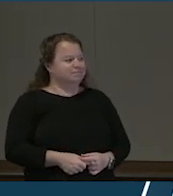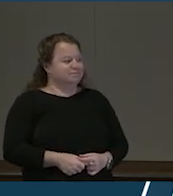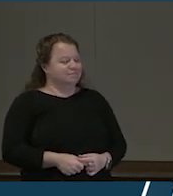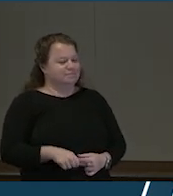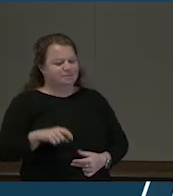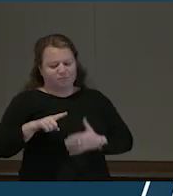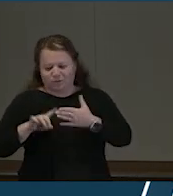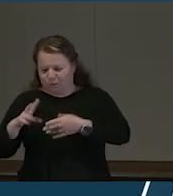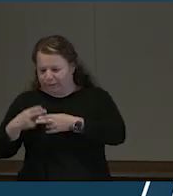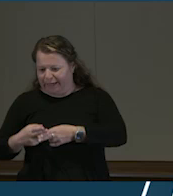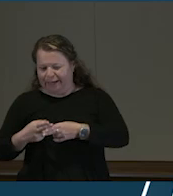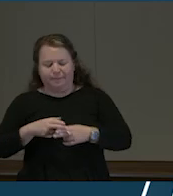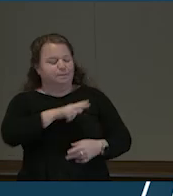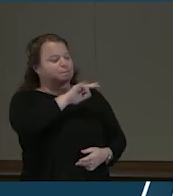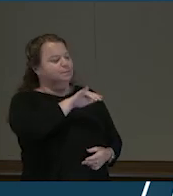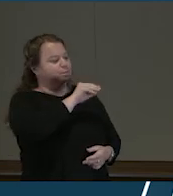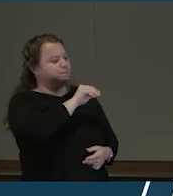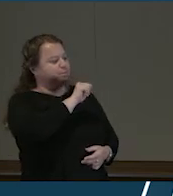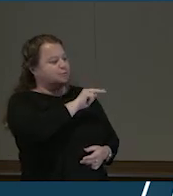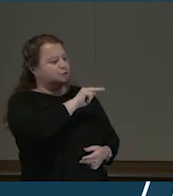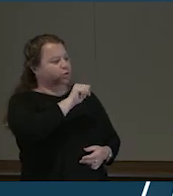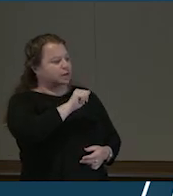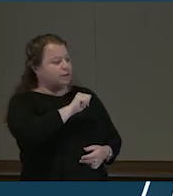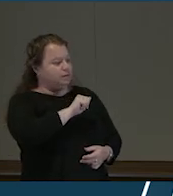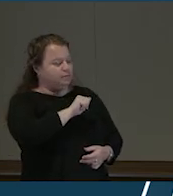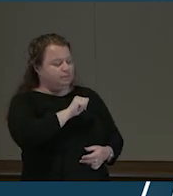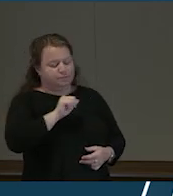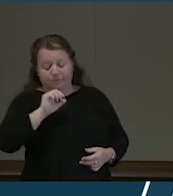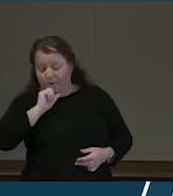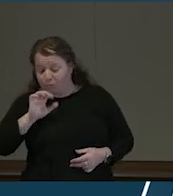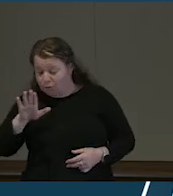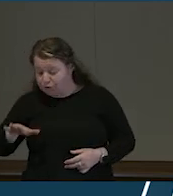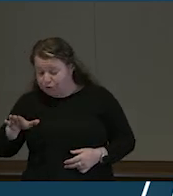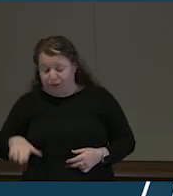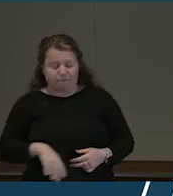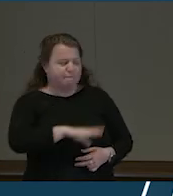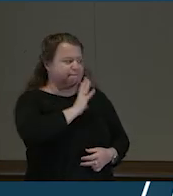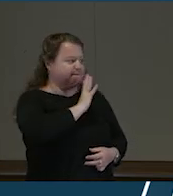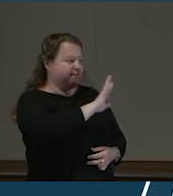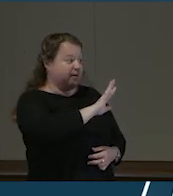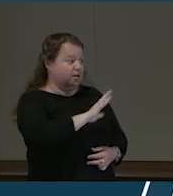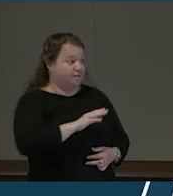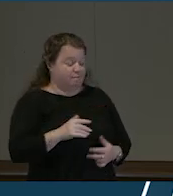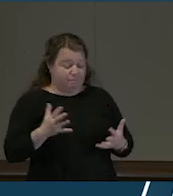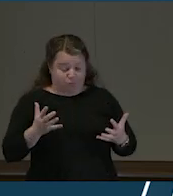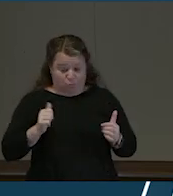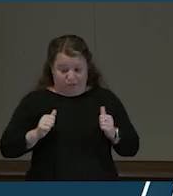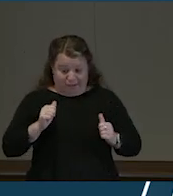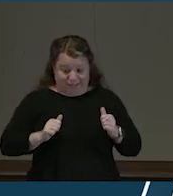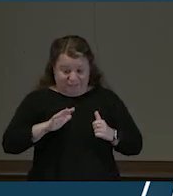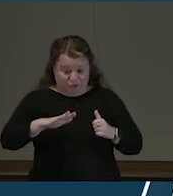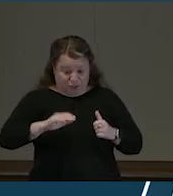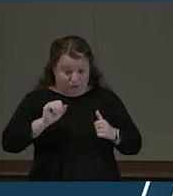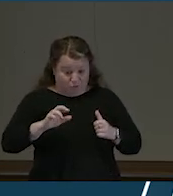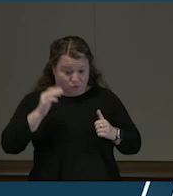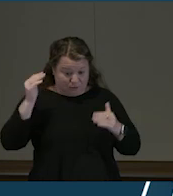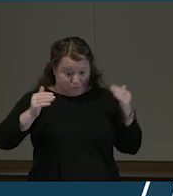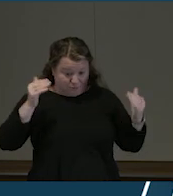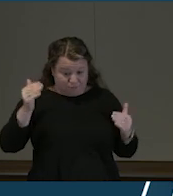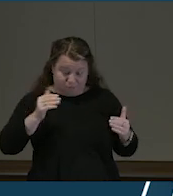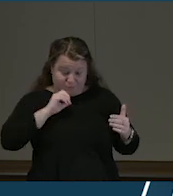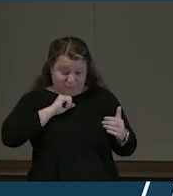name? Joanna. Joanna. All right. How old is your child? 5. 5. Do you want to act as your child, or do you want to do a different